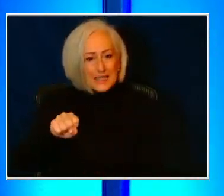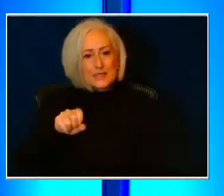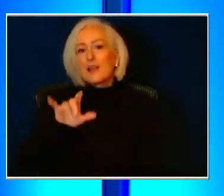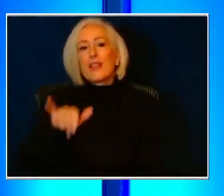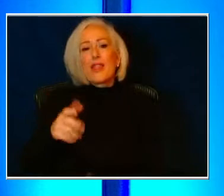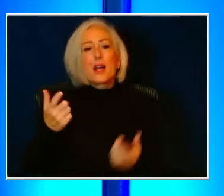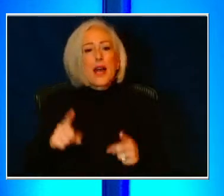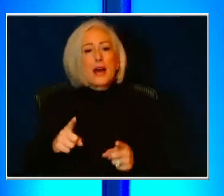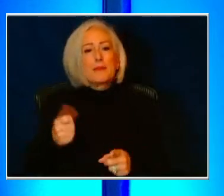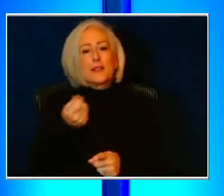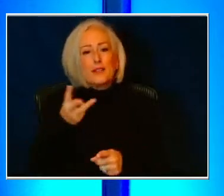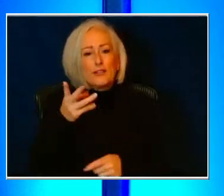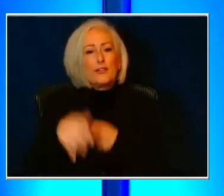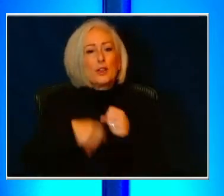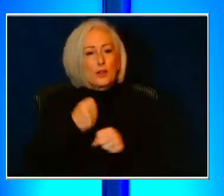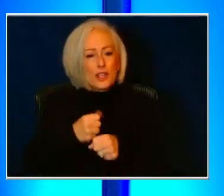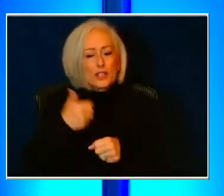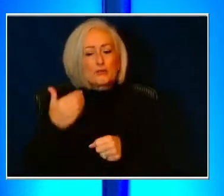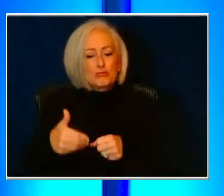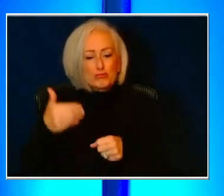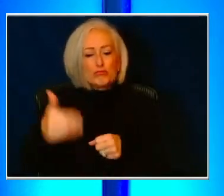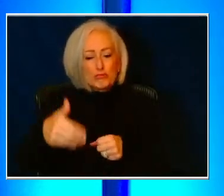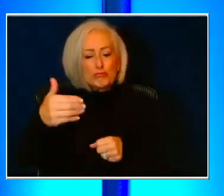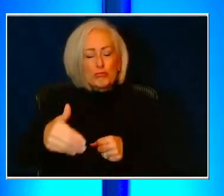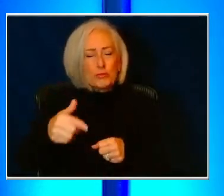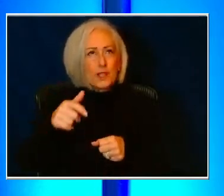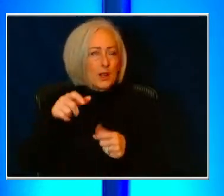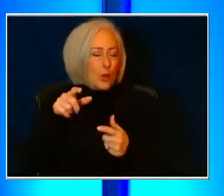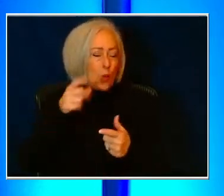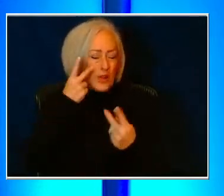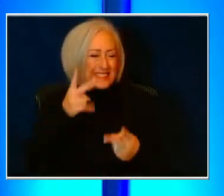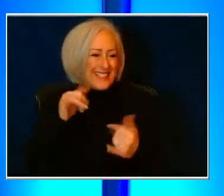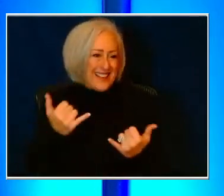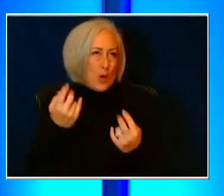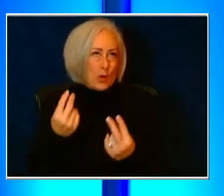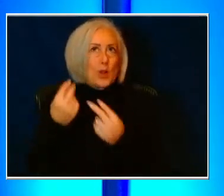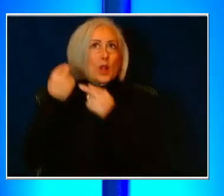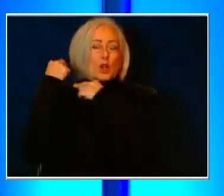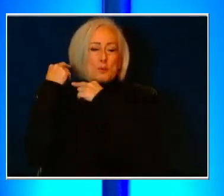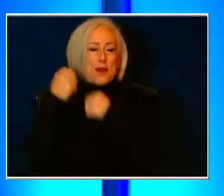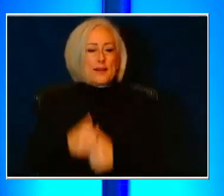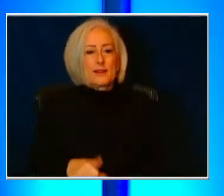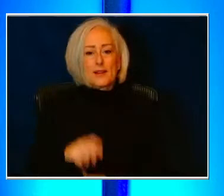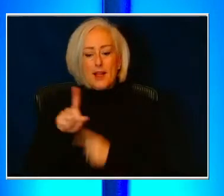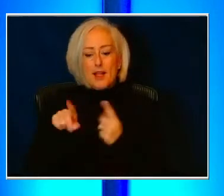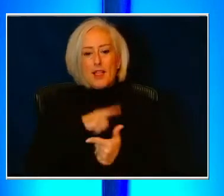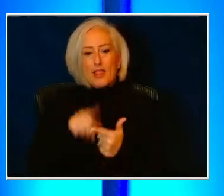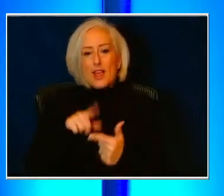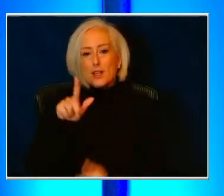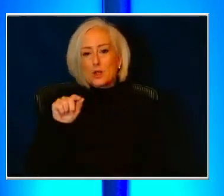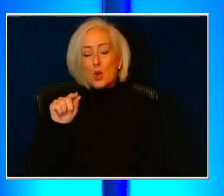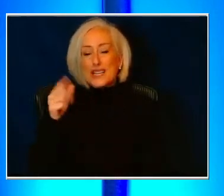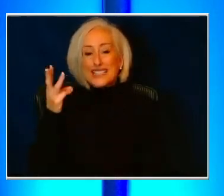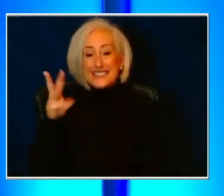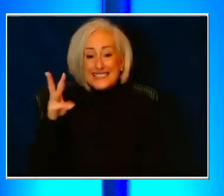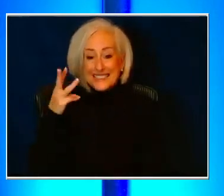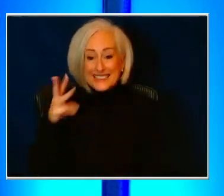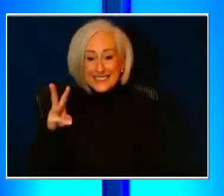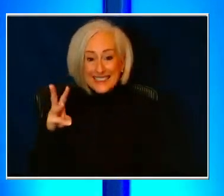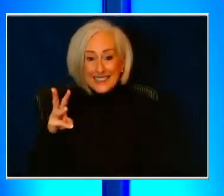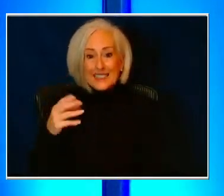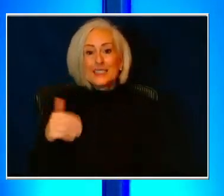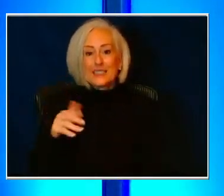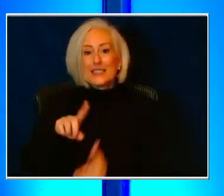little things like that we only see looking back. And then in 2017, 16 was when he really started to